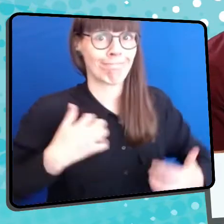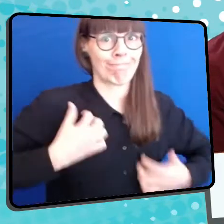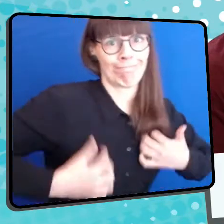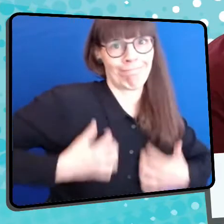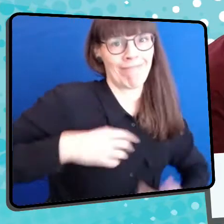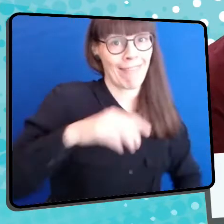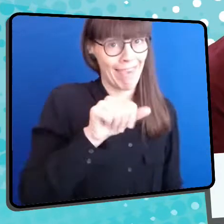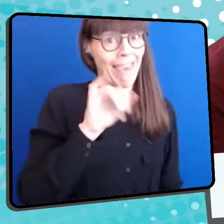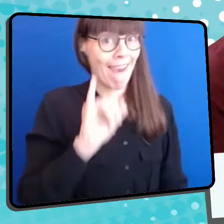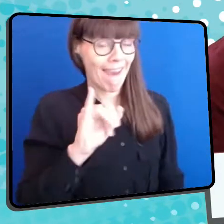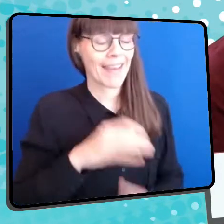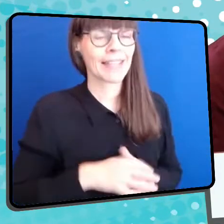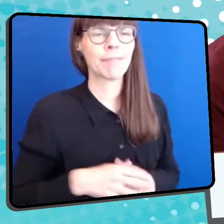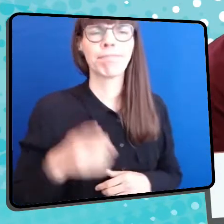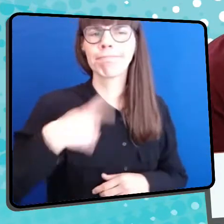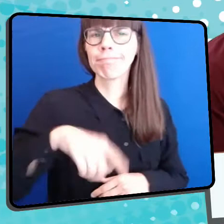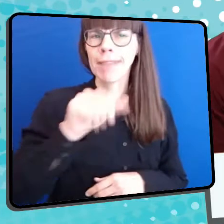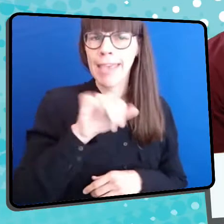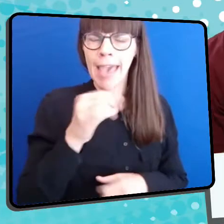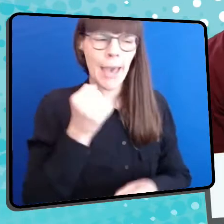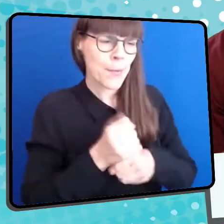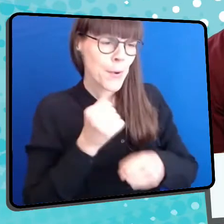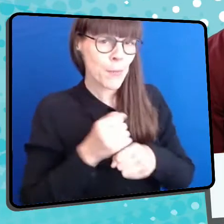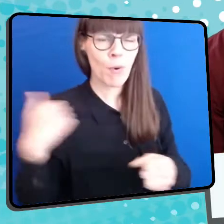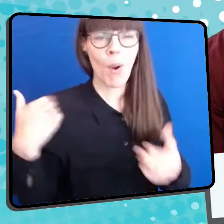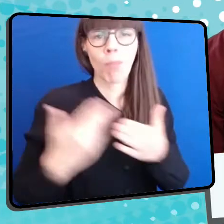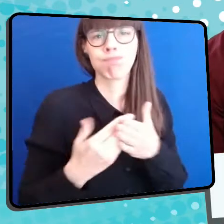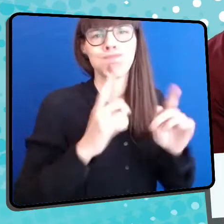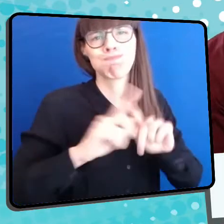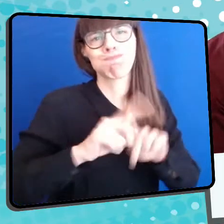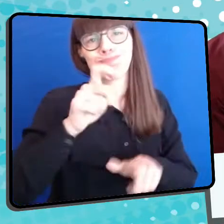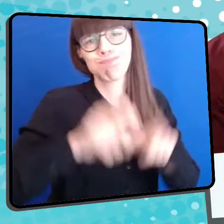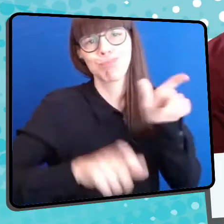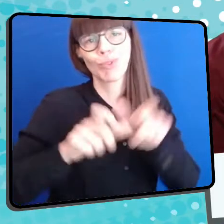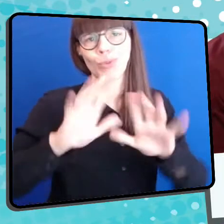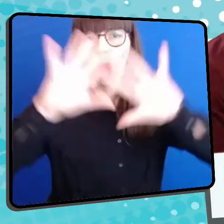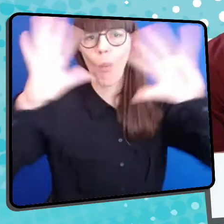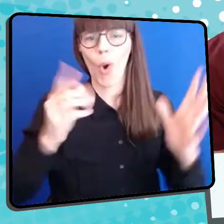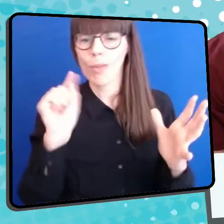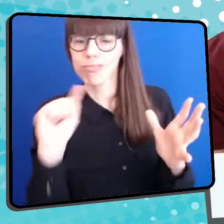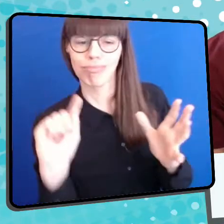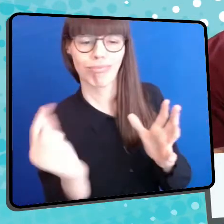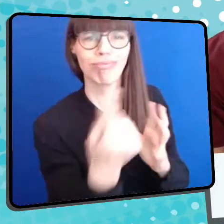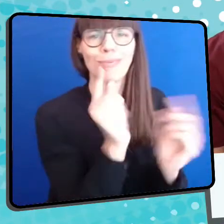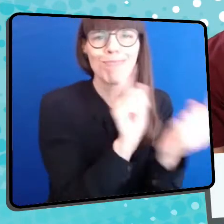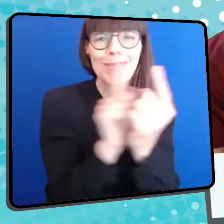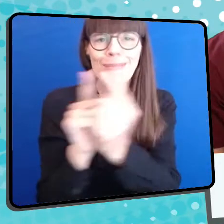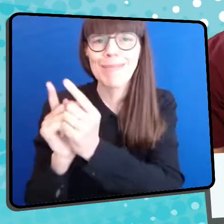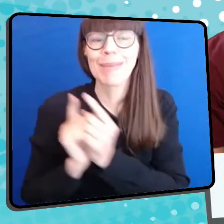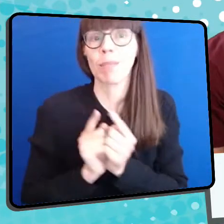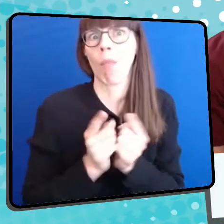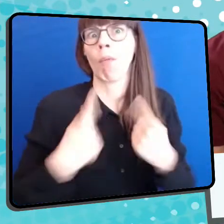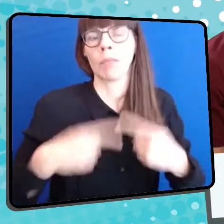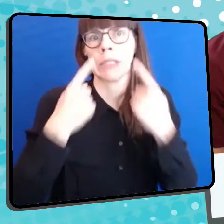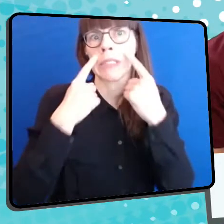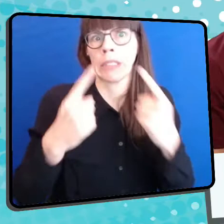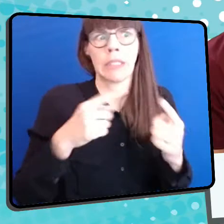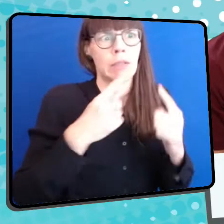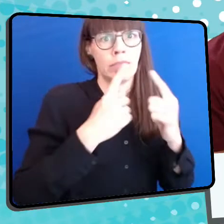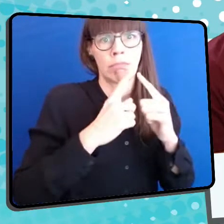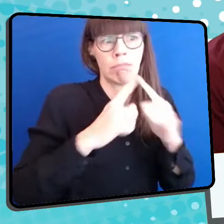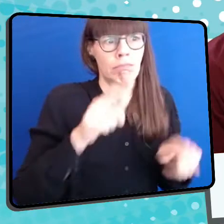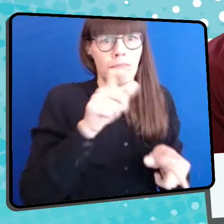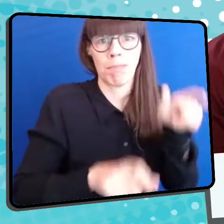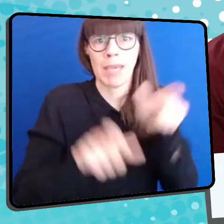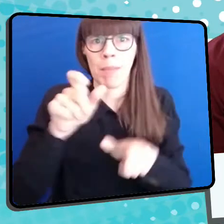our AI journey, we have met with many people around the globe. And we realized that there are so many different people involved in creating